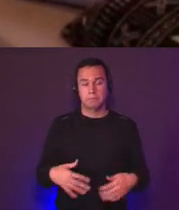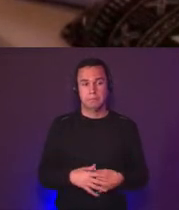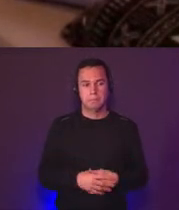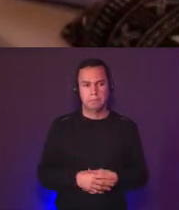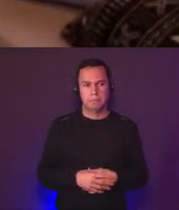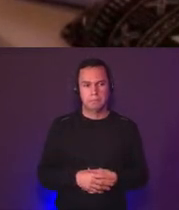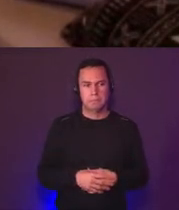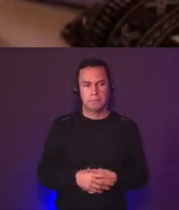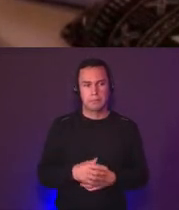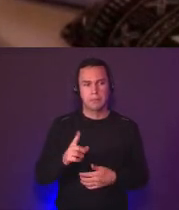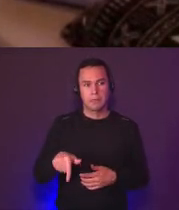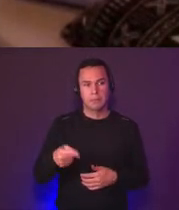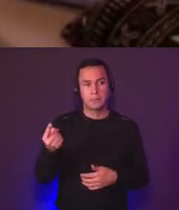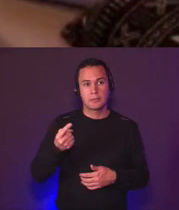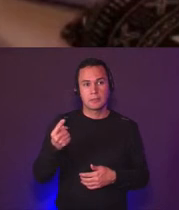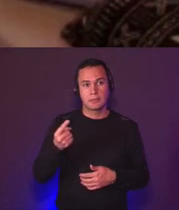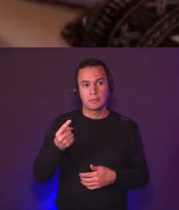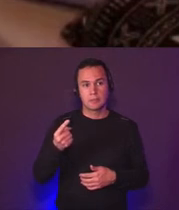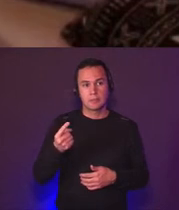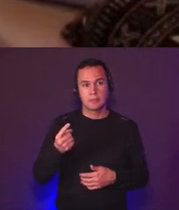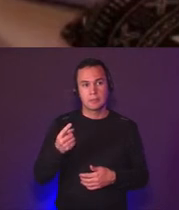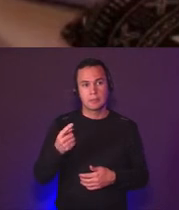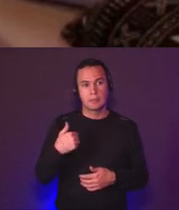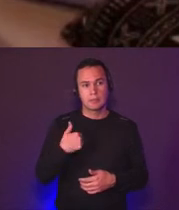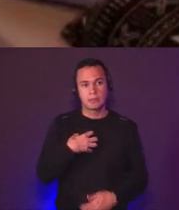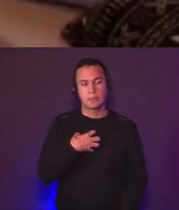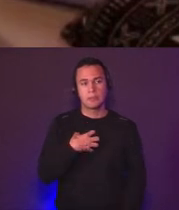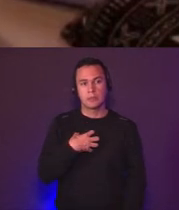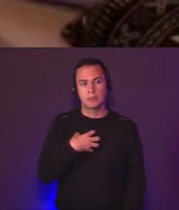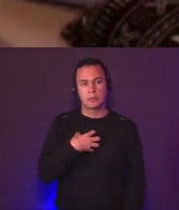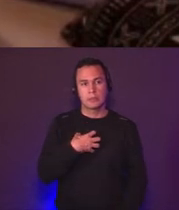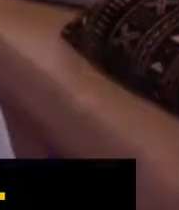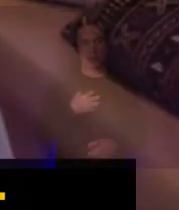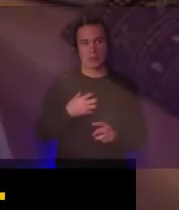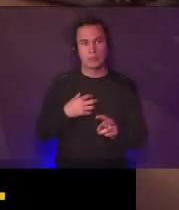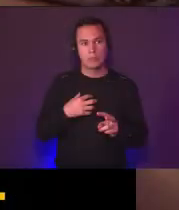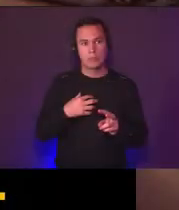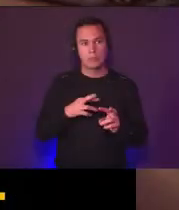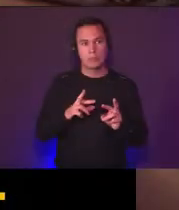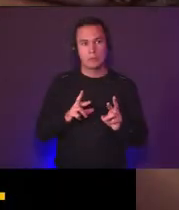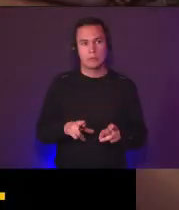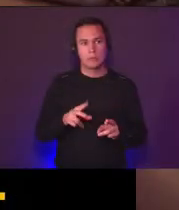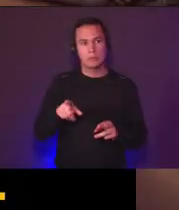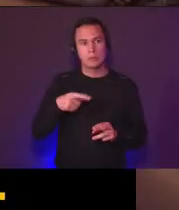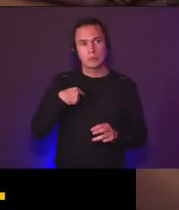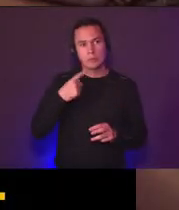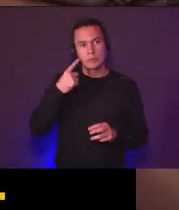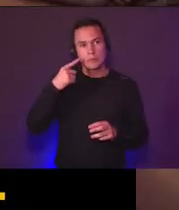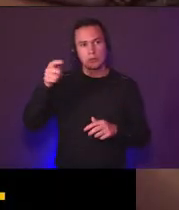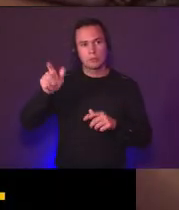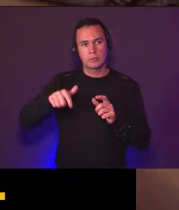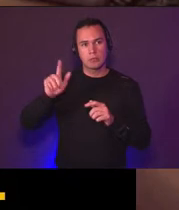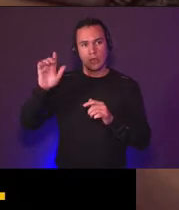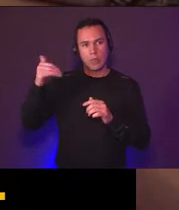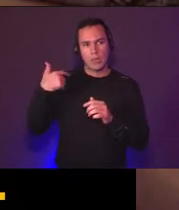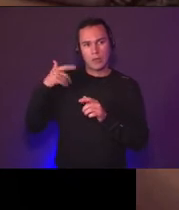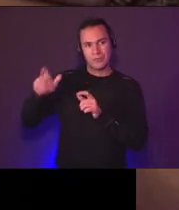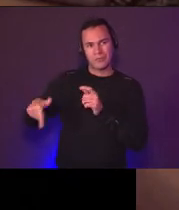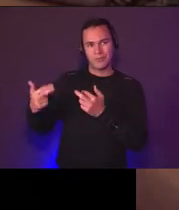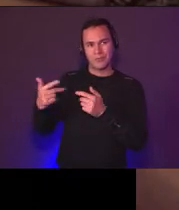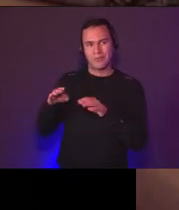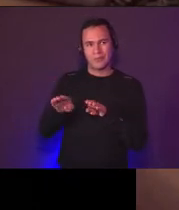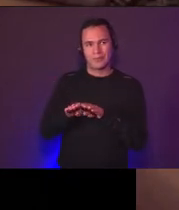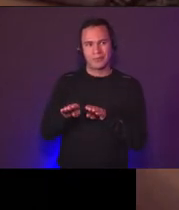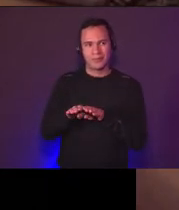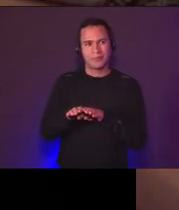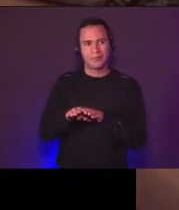It was the first time that I felt like there are other people like me out there,